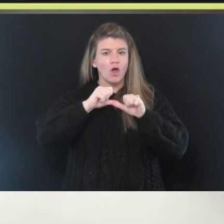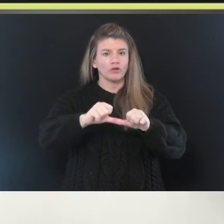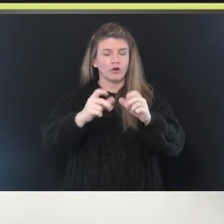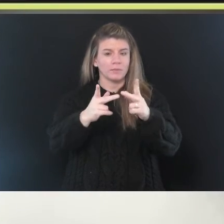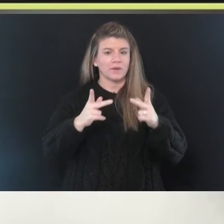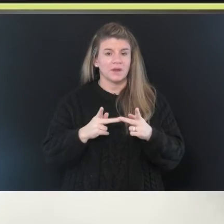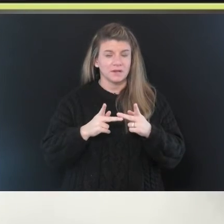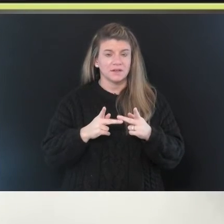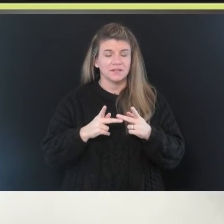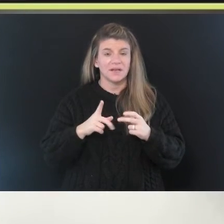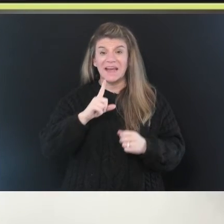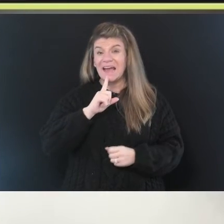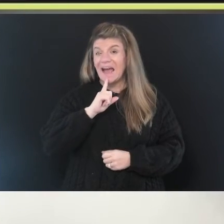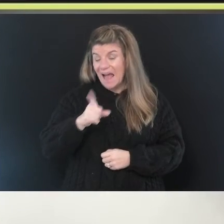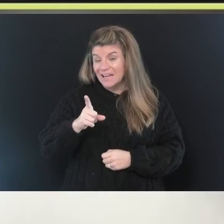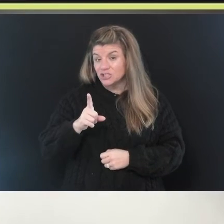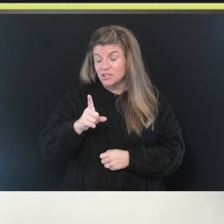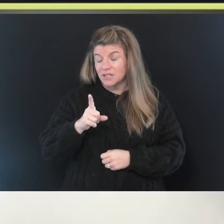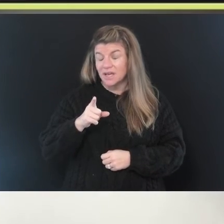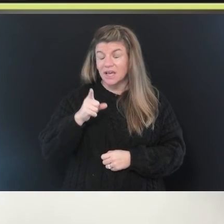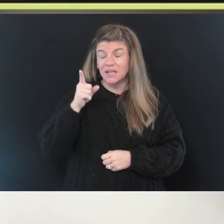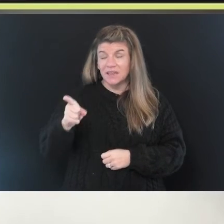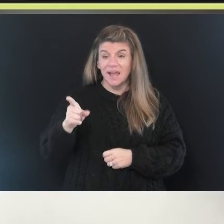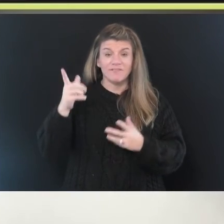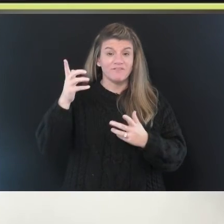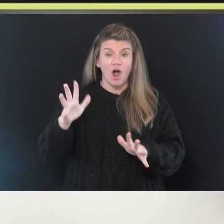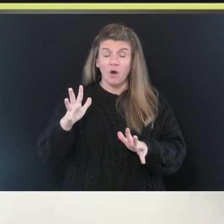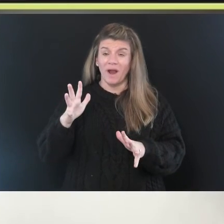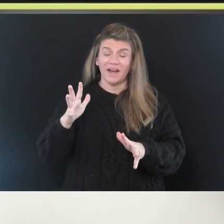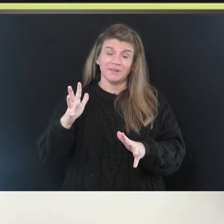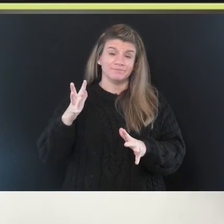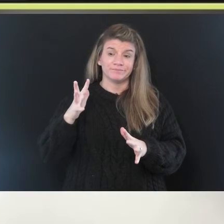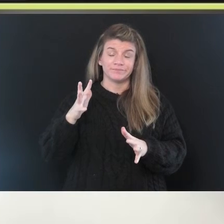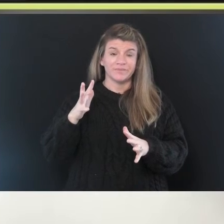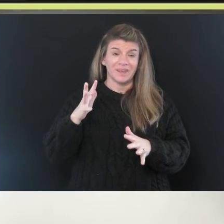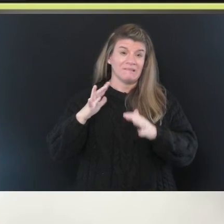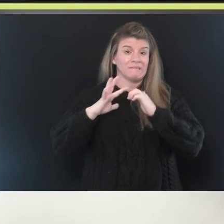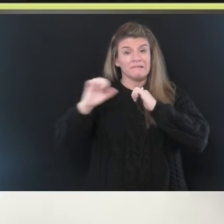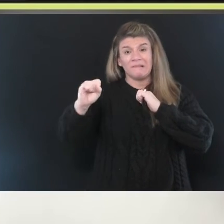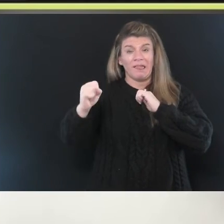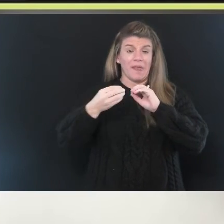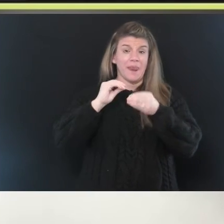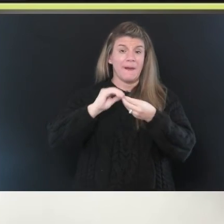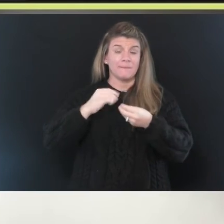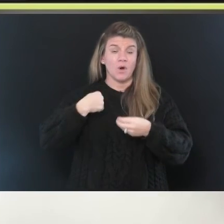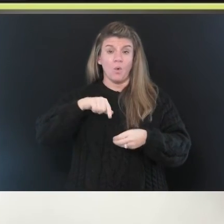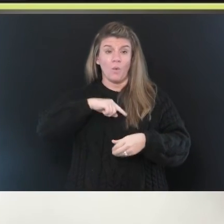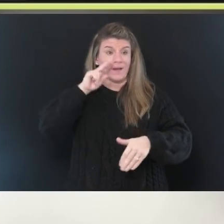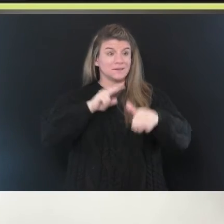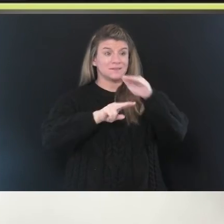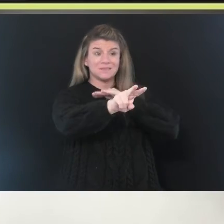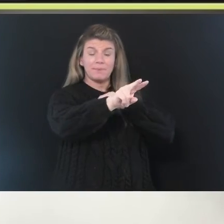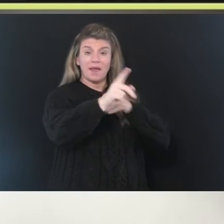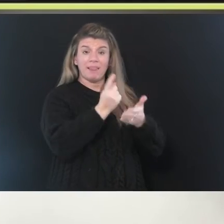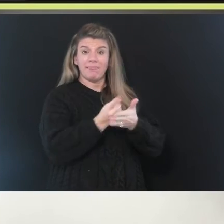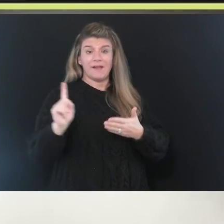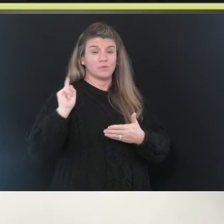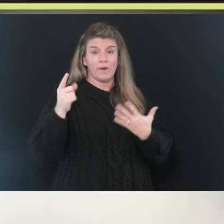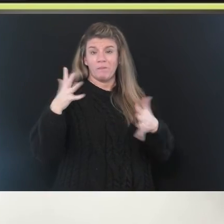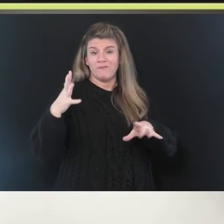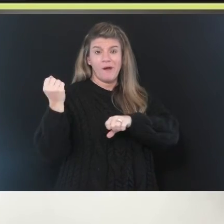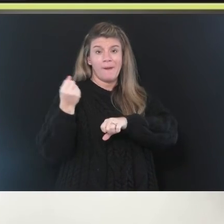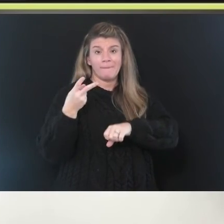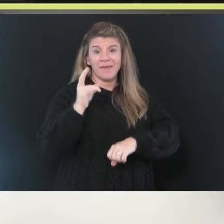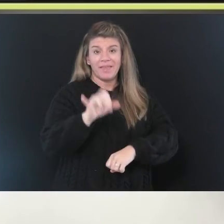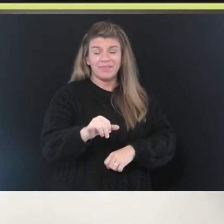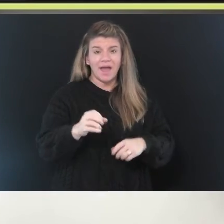facilities. Actually have exceeded the numbers that we had anticipated the last week in the